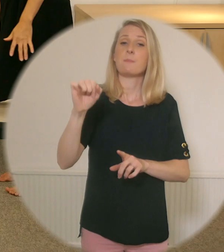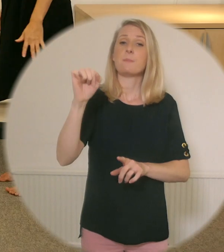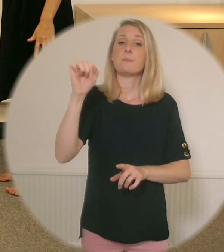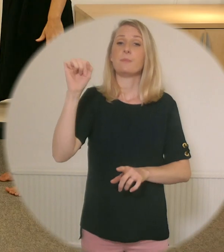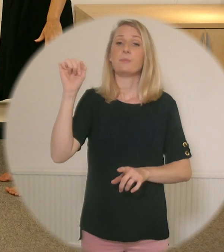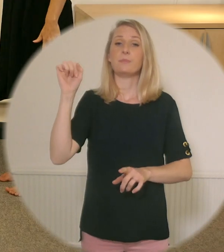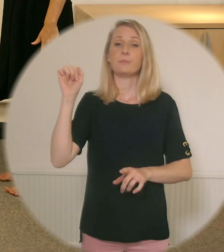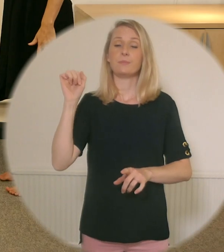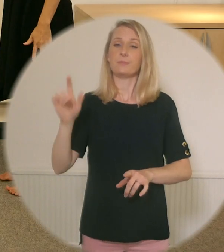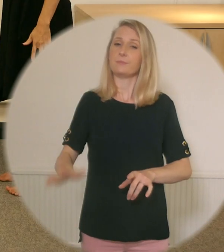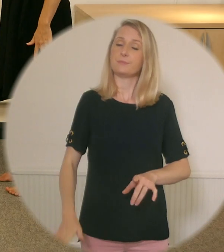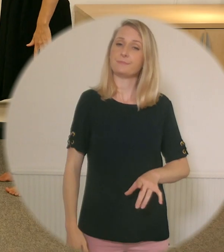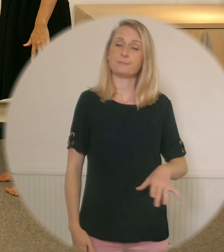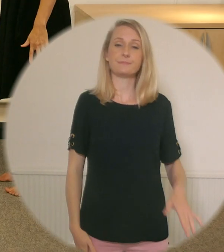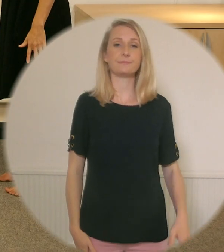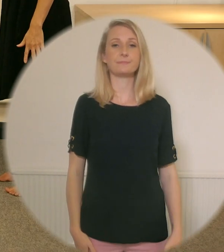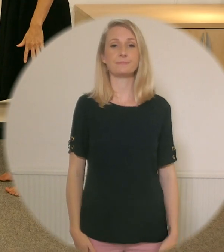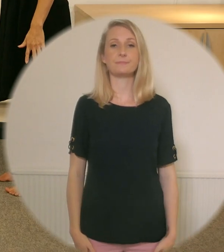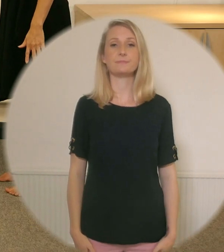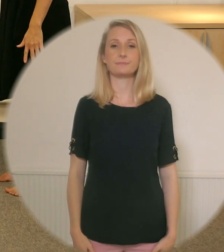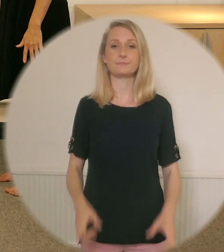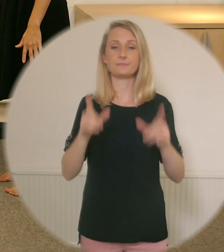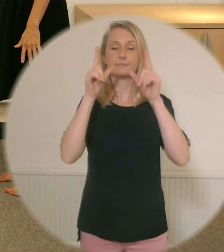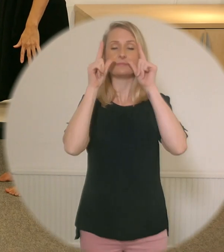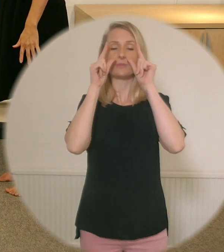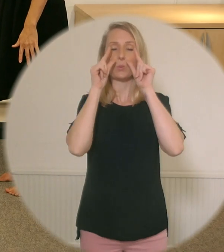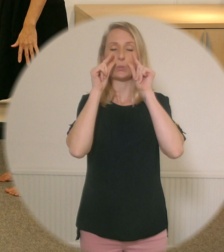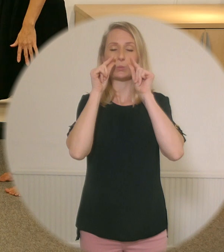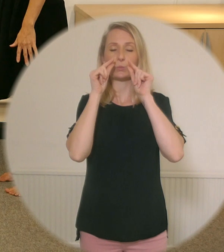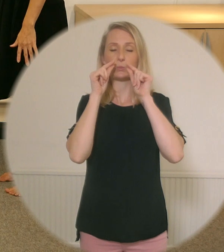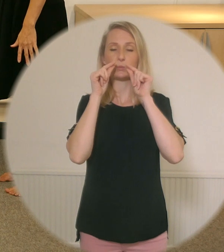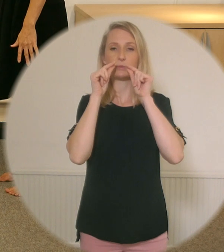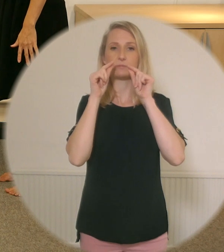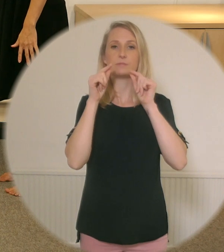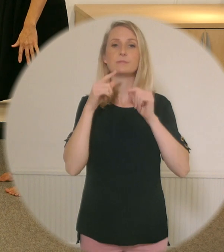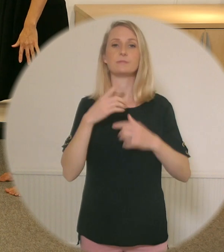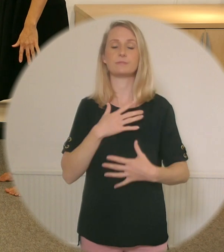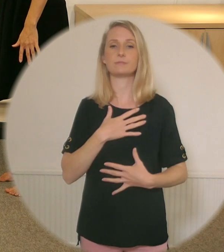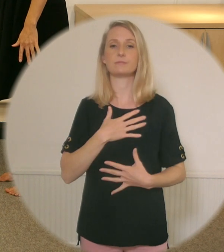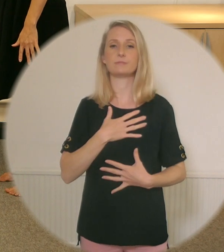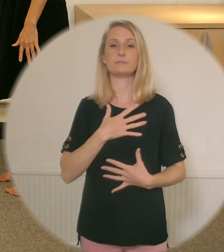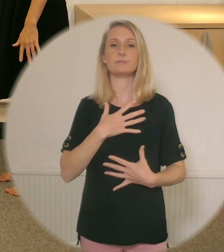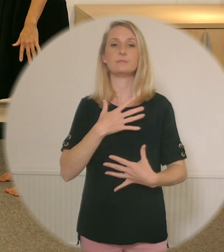Bring the arms down to the sides and close the eyes. Take a breath.